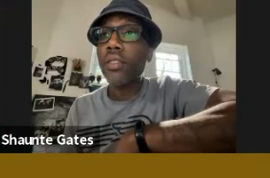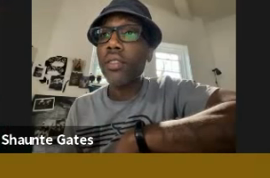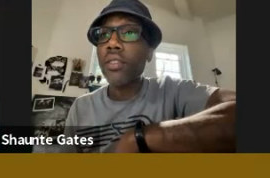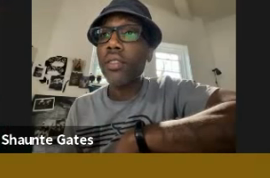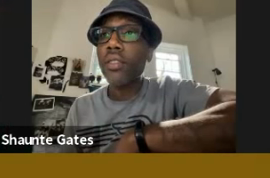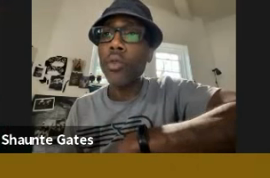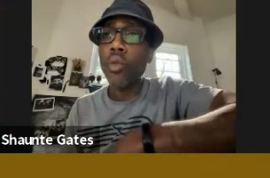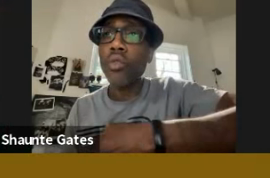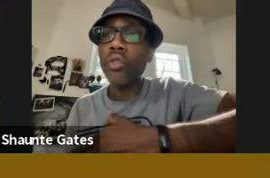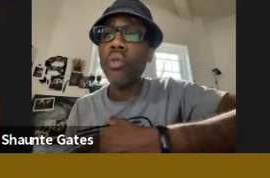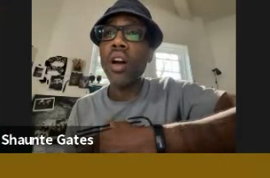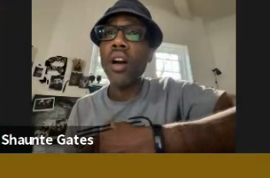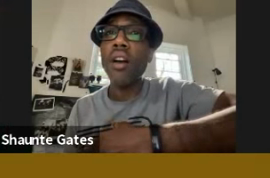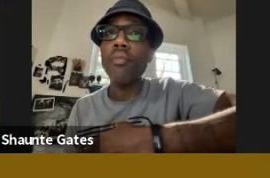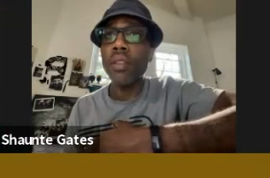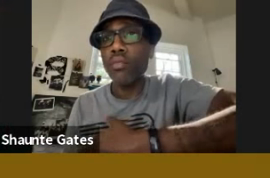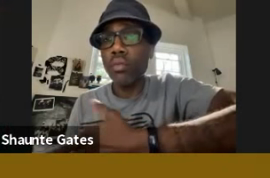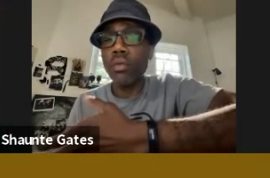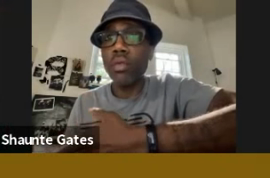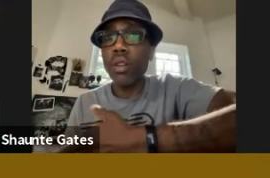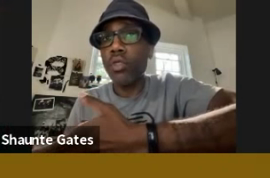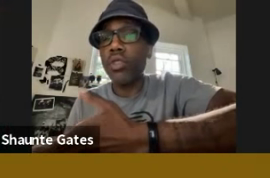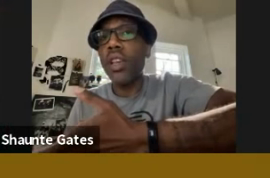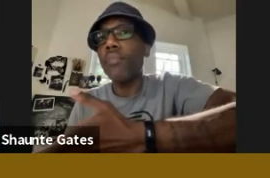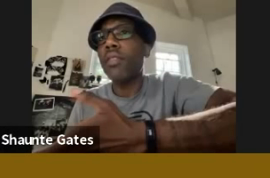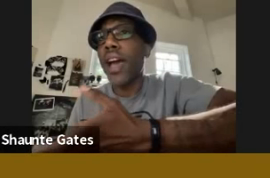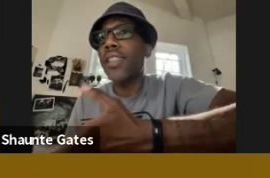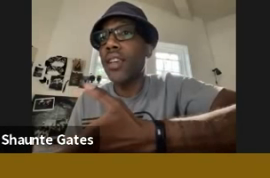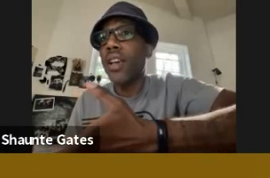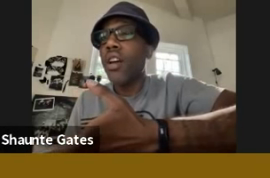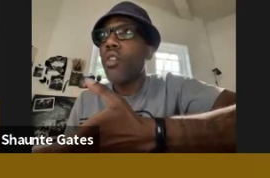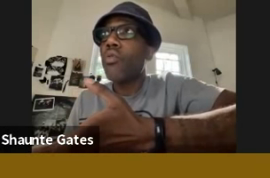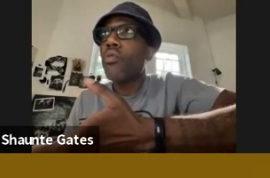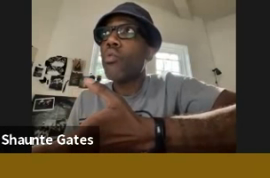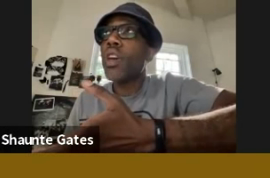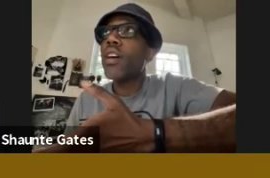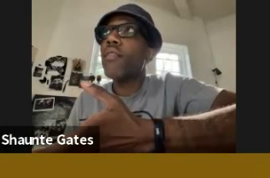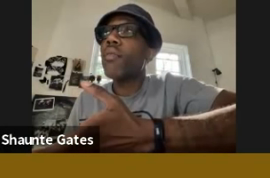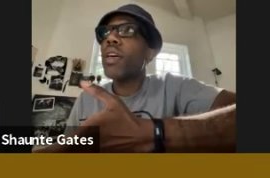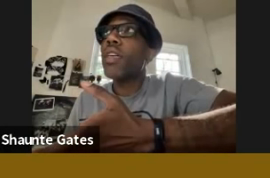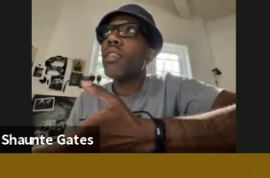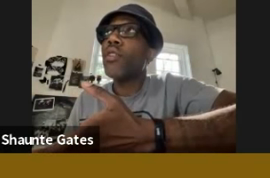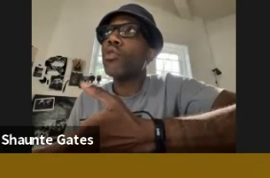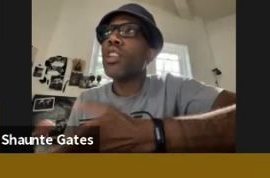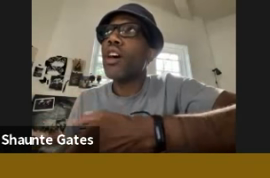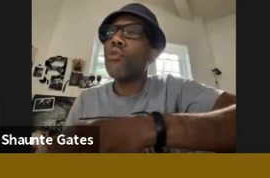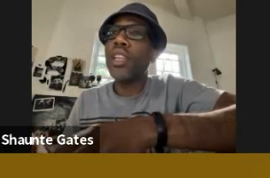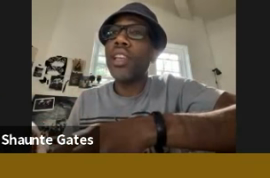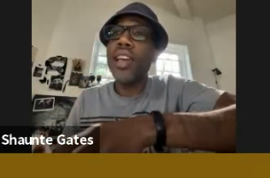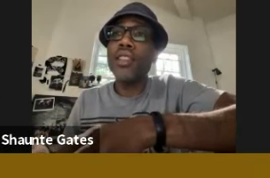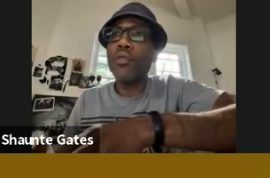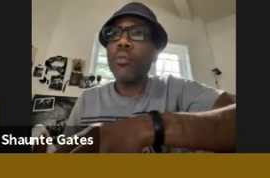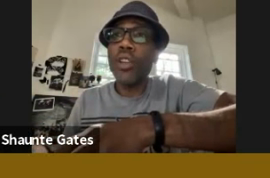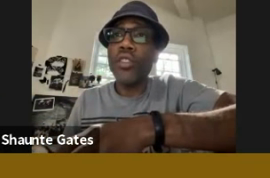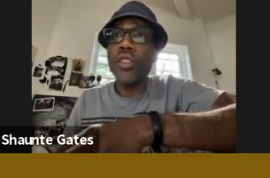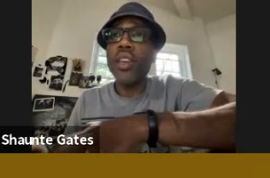resilience and persistence, if you will, to, and to go back to what you said, I mean, that's where